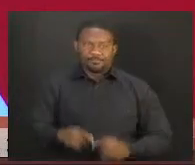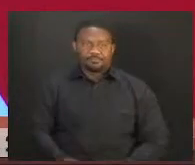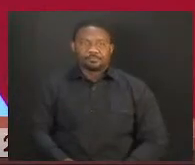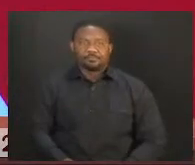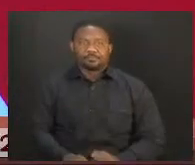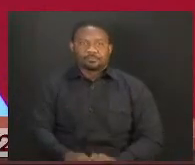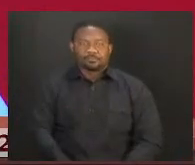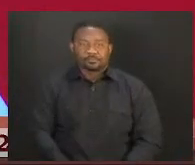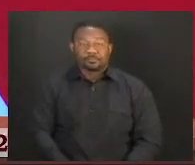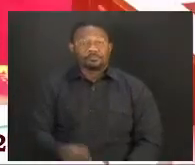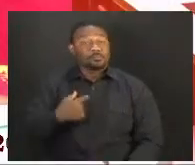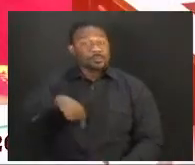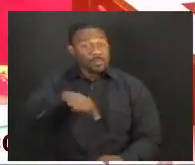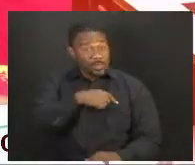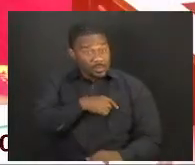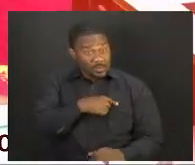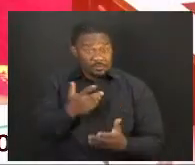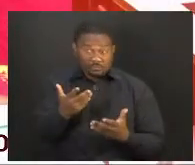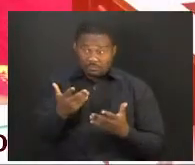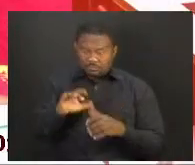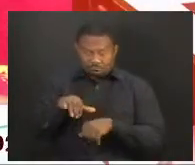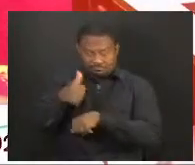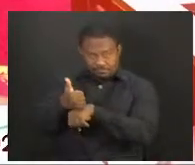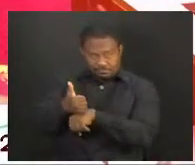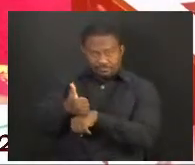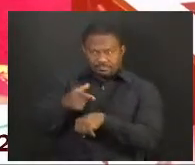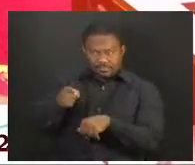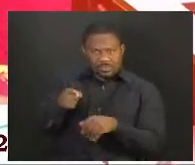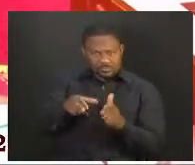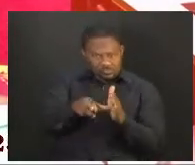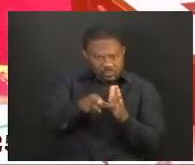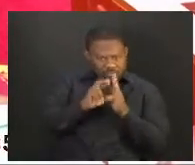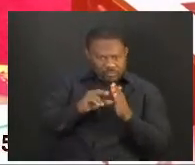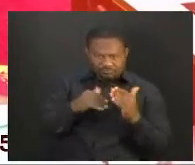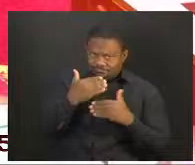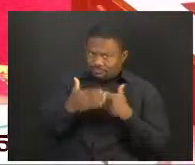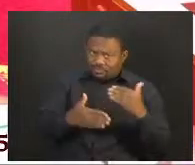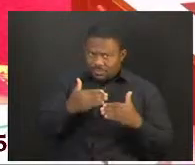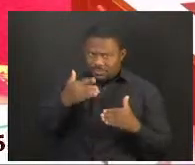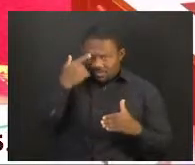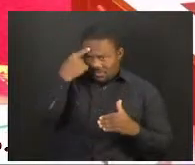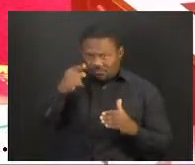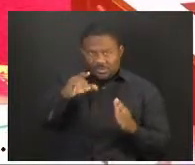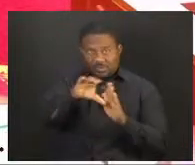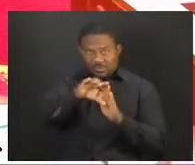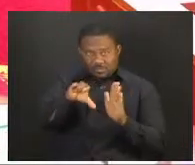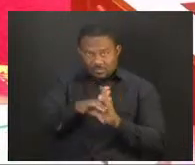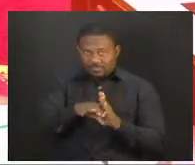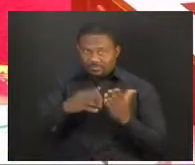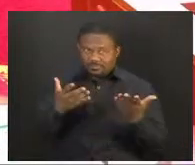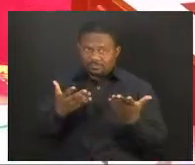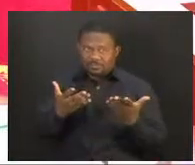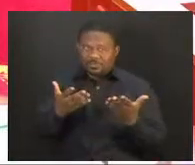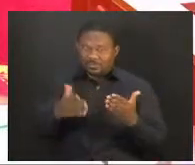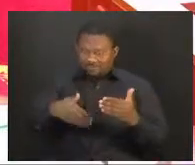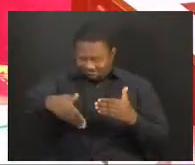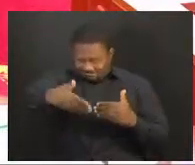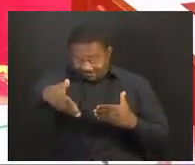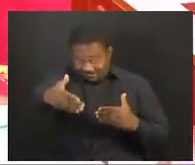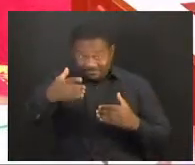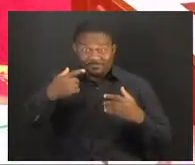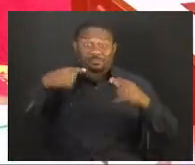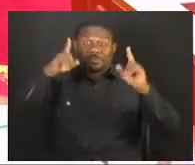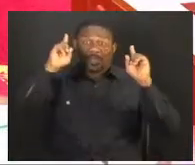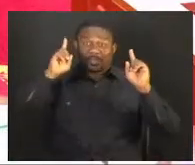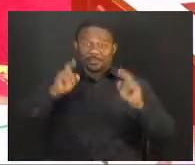Speaker, we committed to constitute a review process for our constitution. Mr. Speaker, we are delivering.